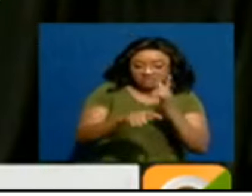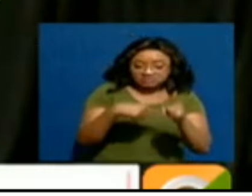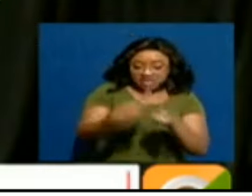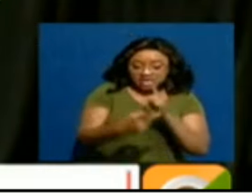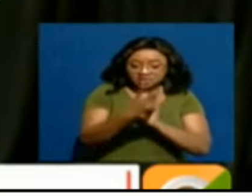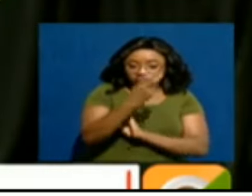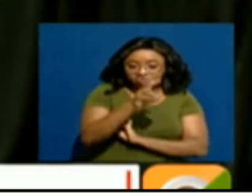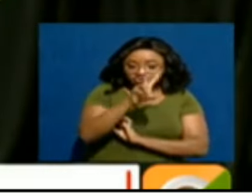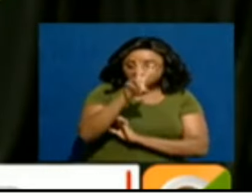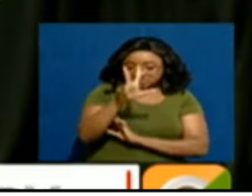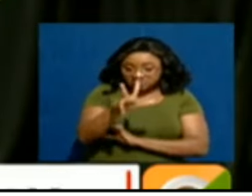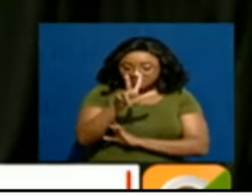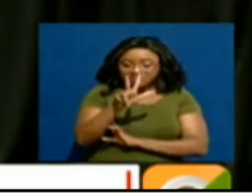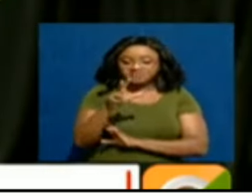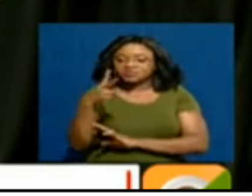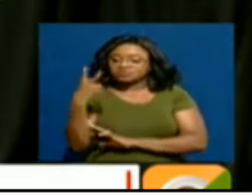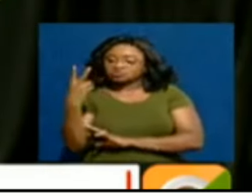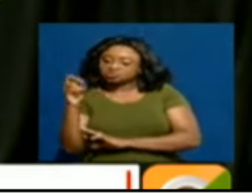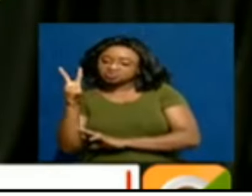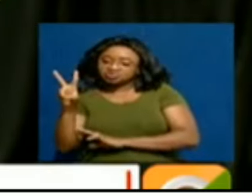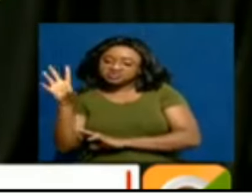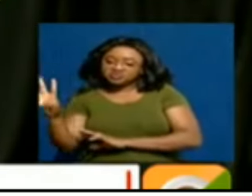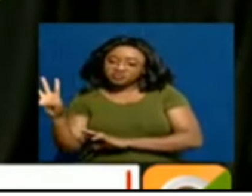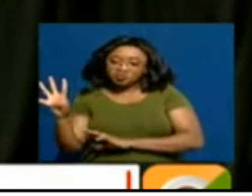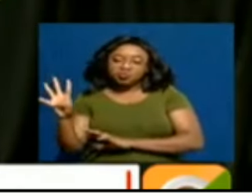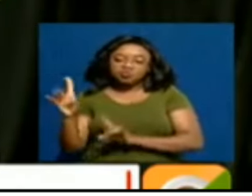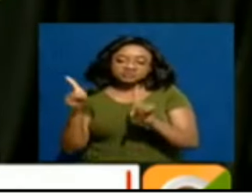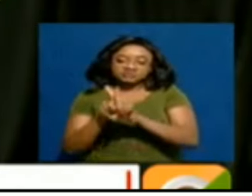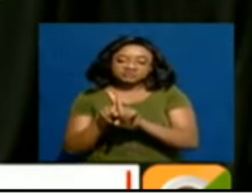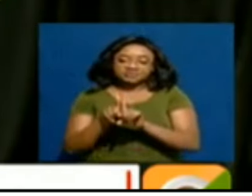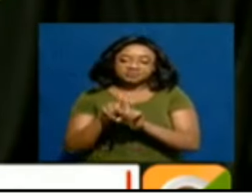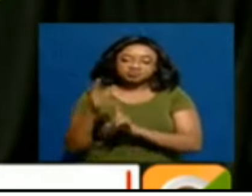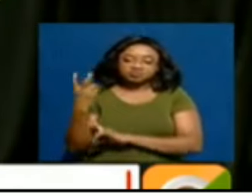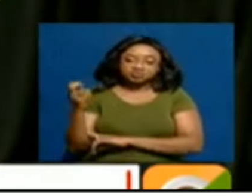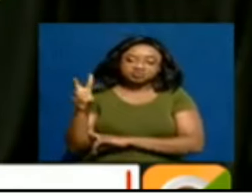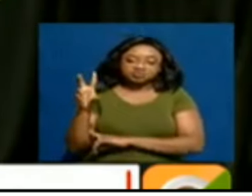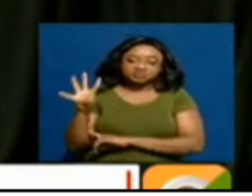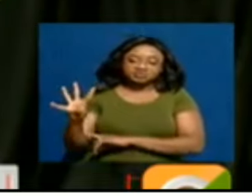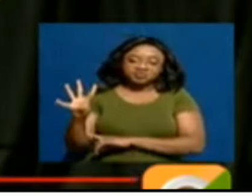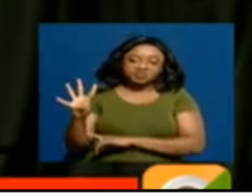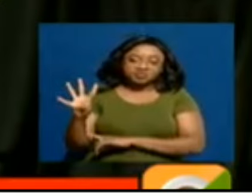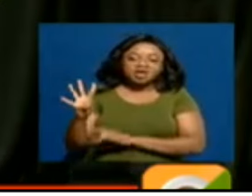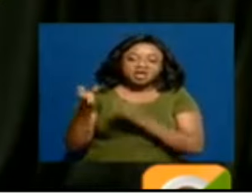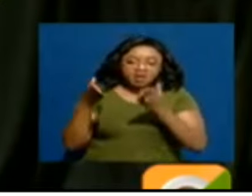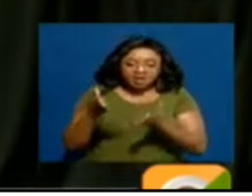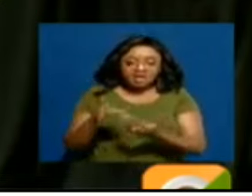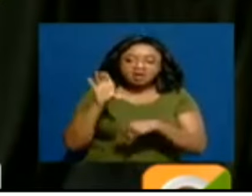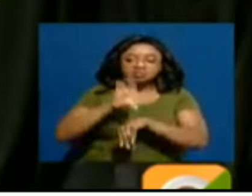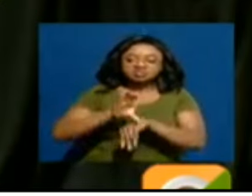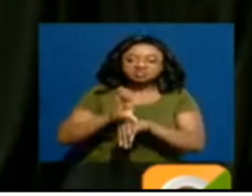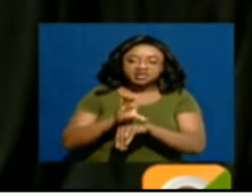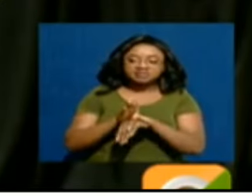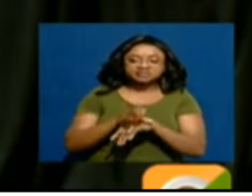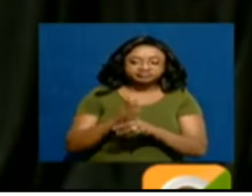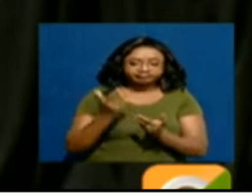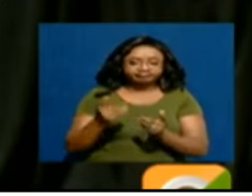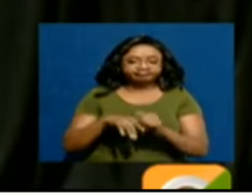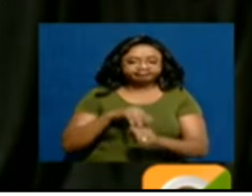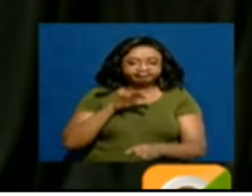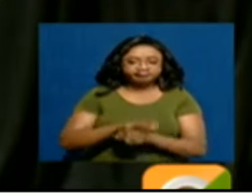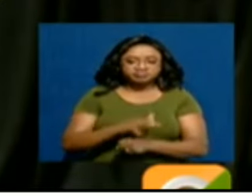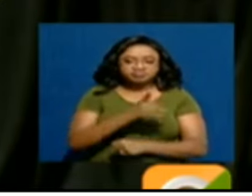finance bill 2024, the church has also been on the front line in saying no to